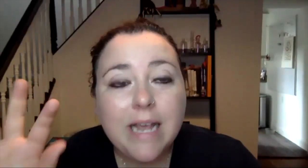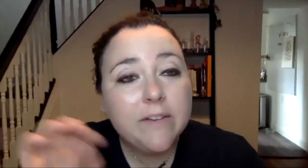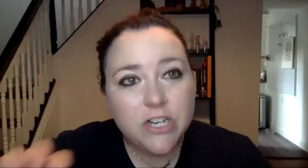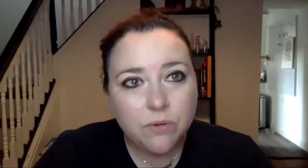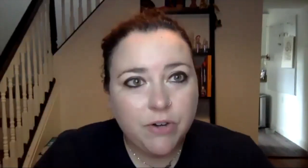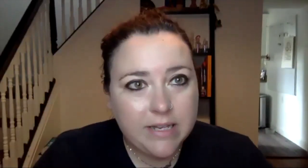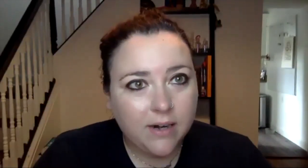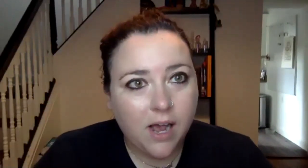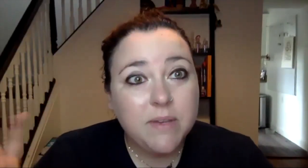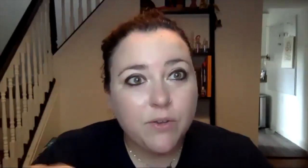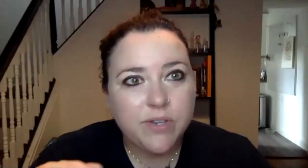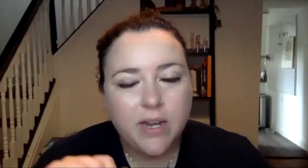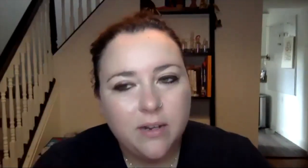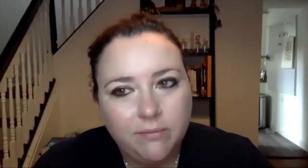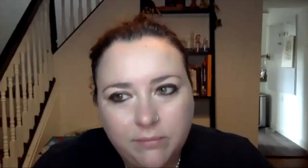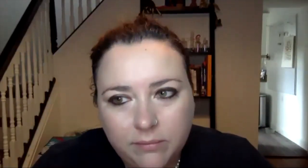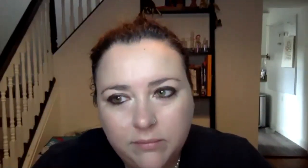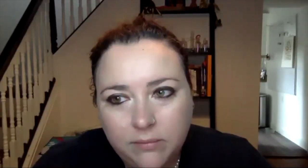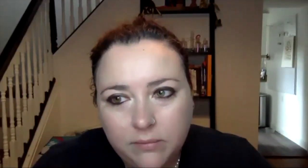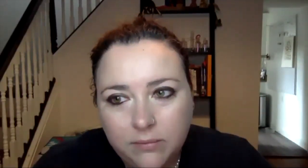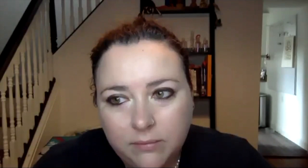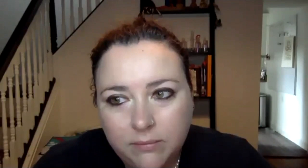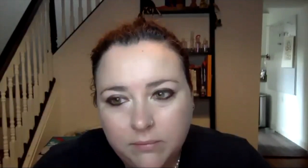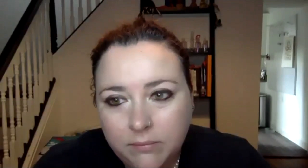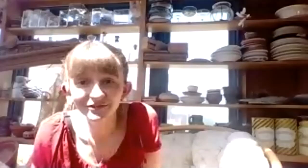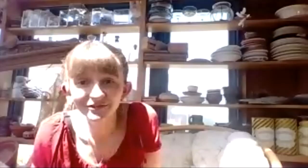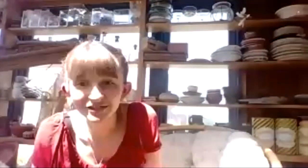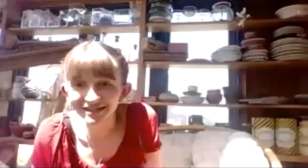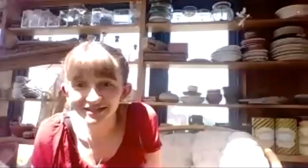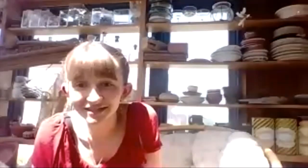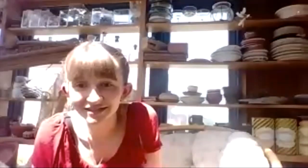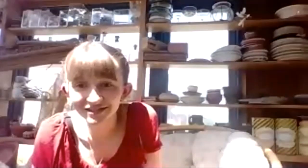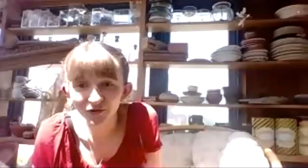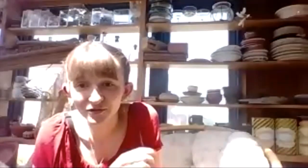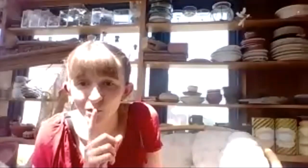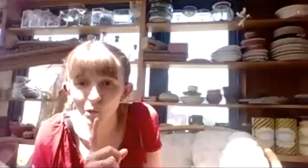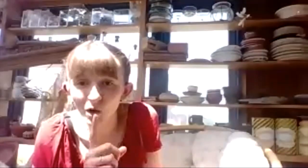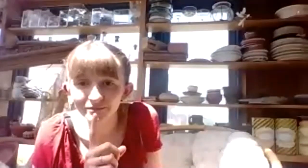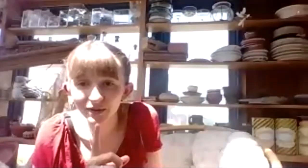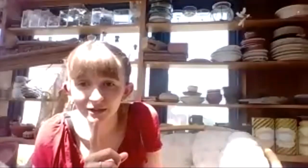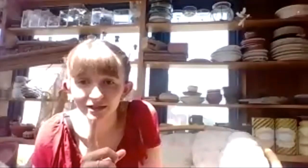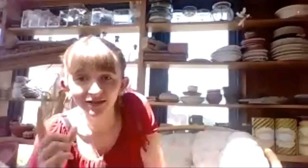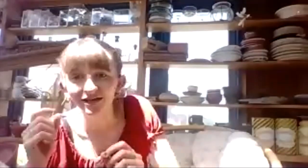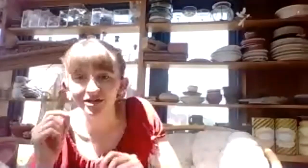many individual Triceratops have you studied? I've just studied so far this one